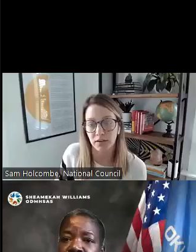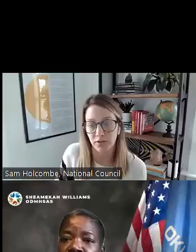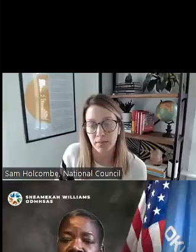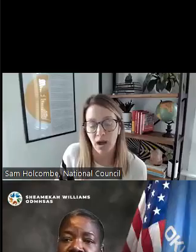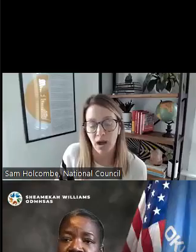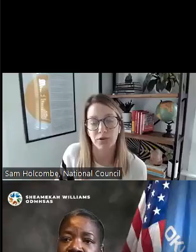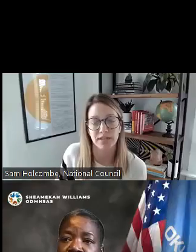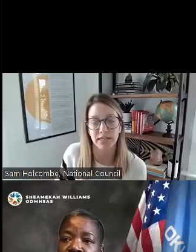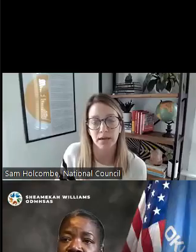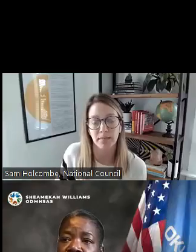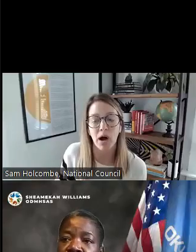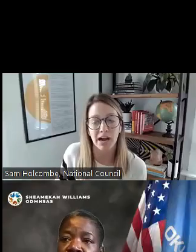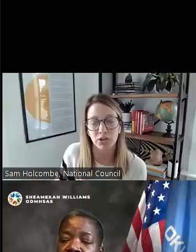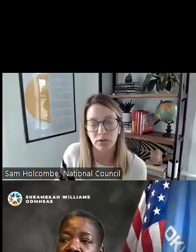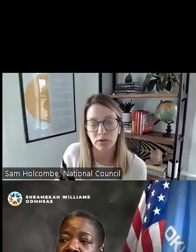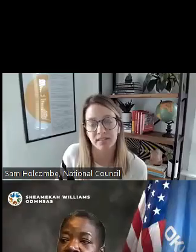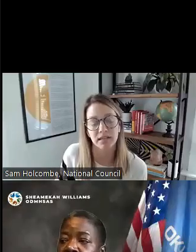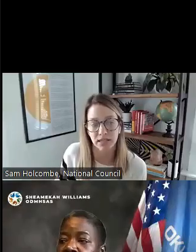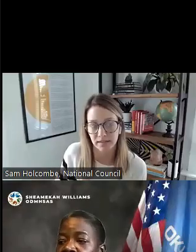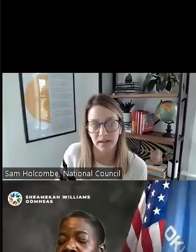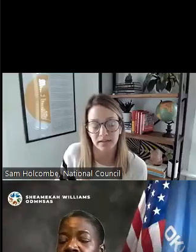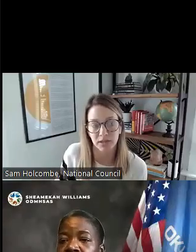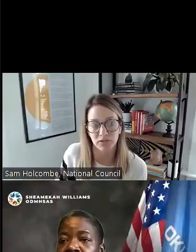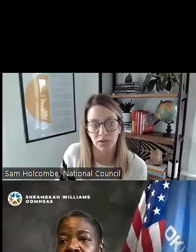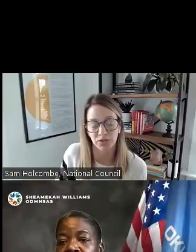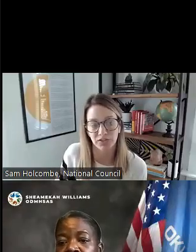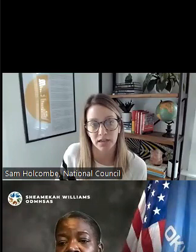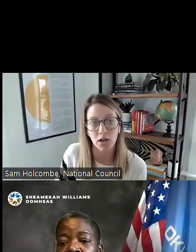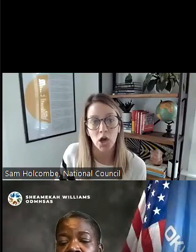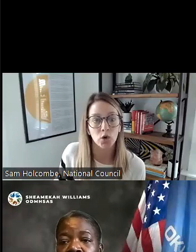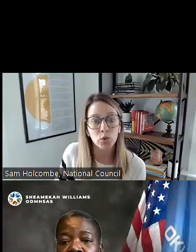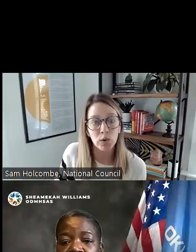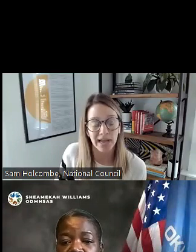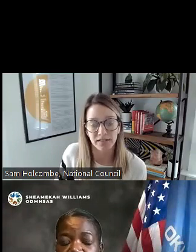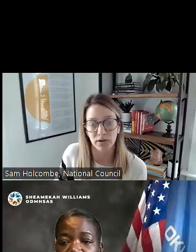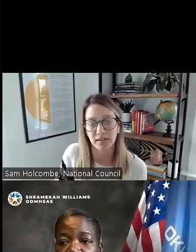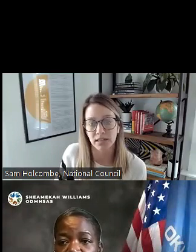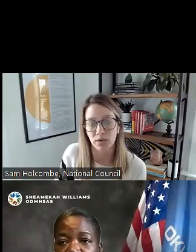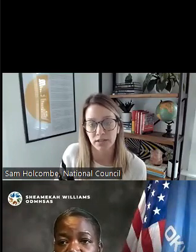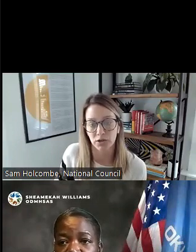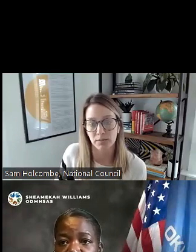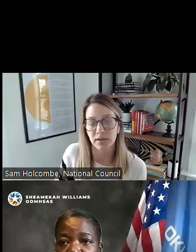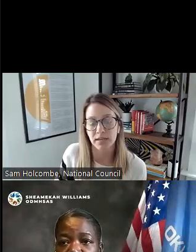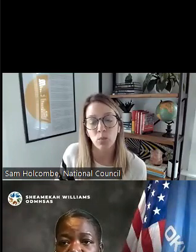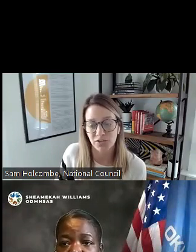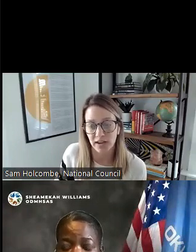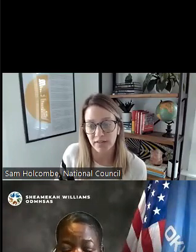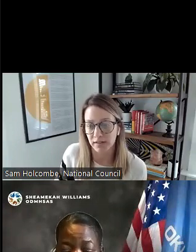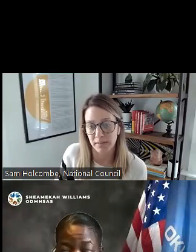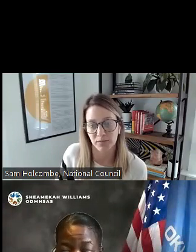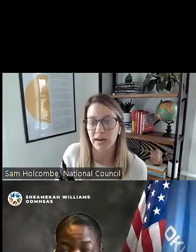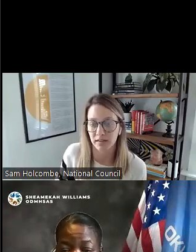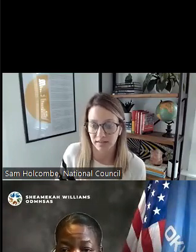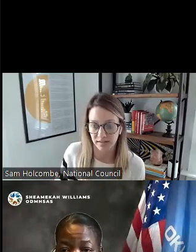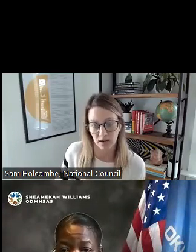their service delivery model, they're thinking about how to utilize the needs assessment to understand who has the greatest need within their community and